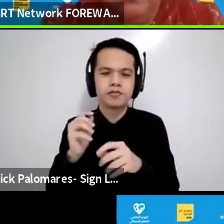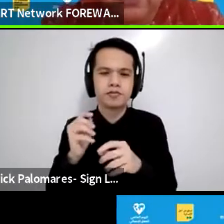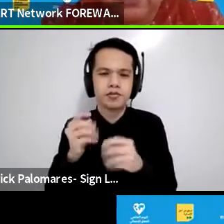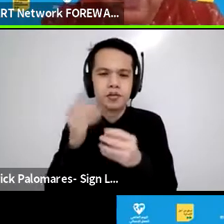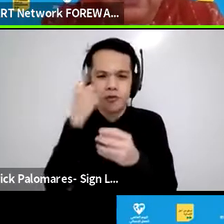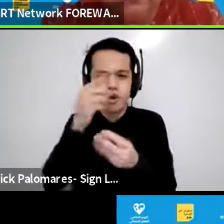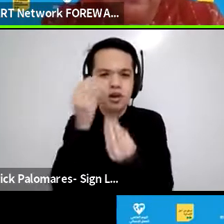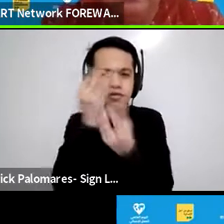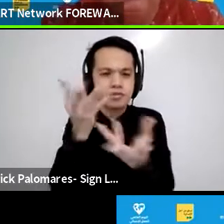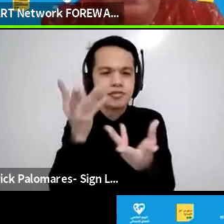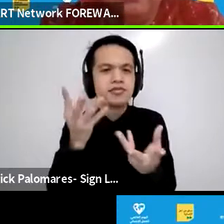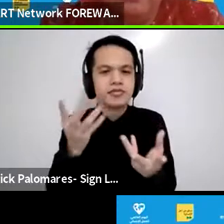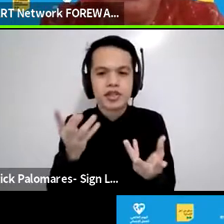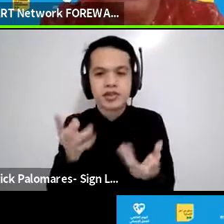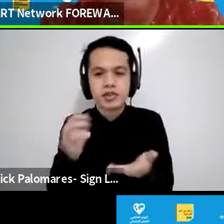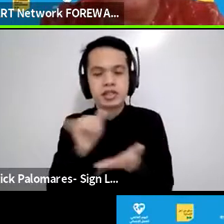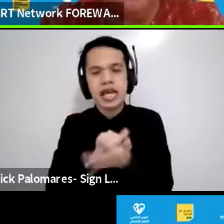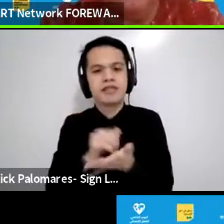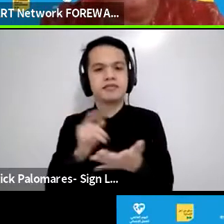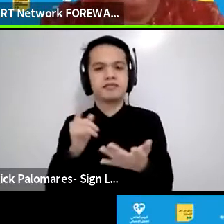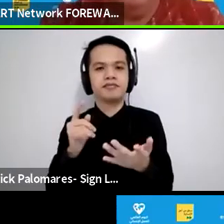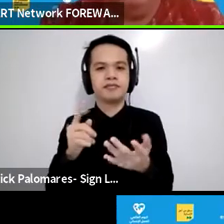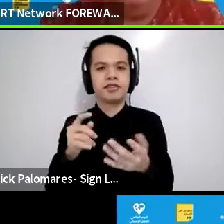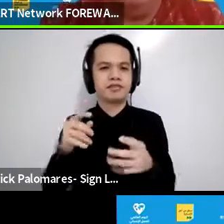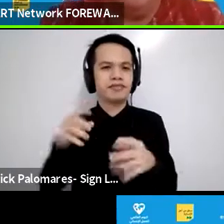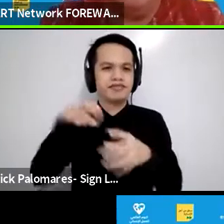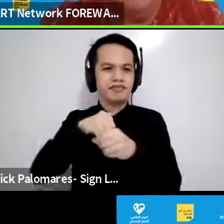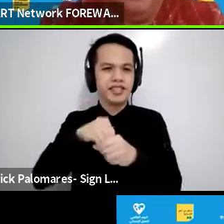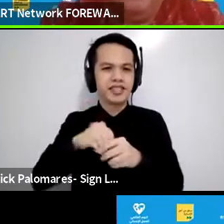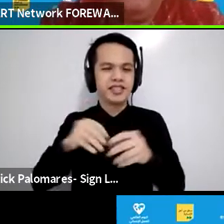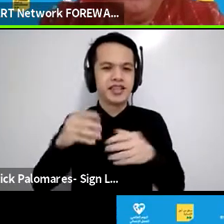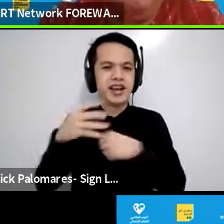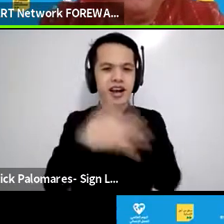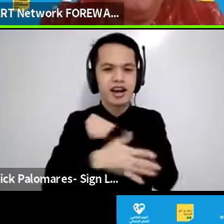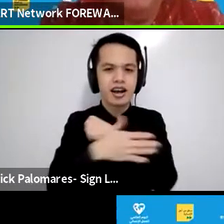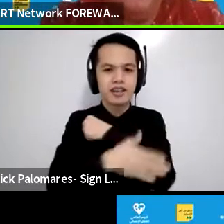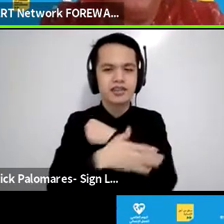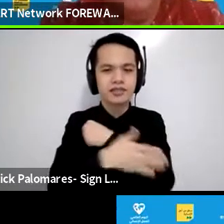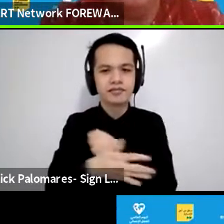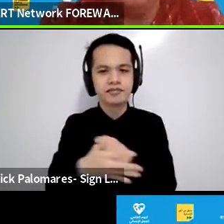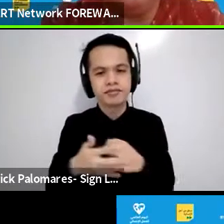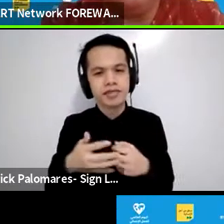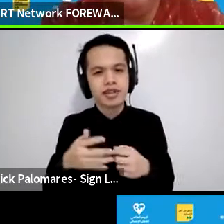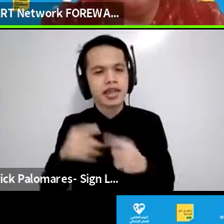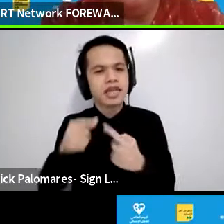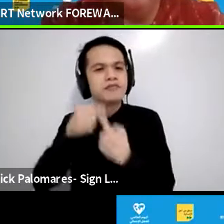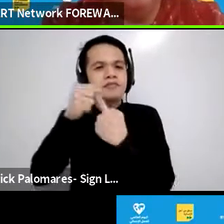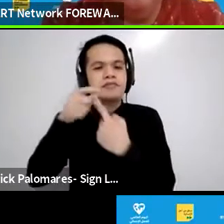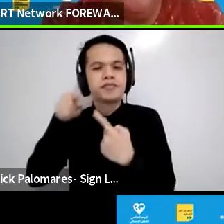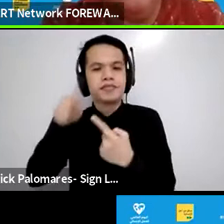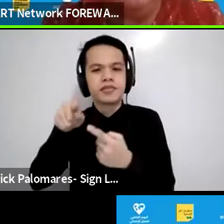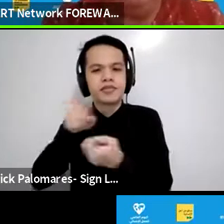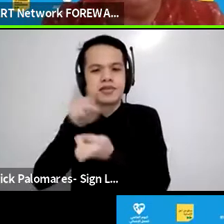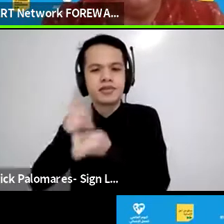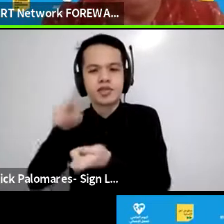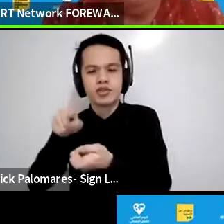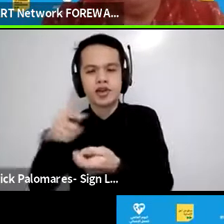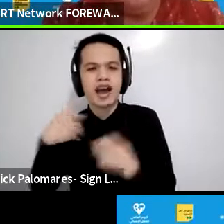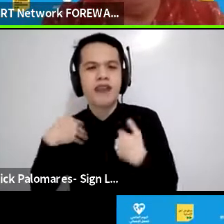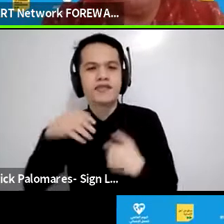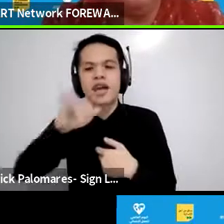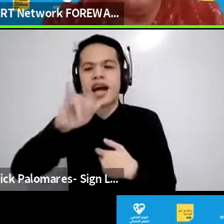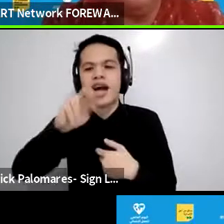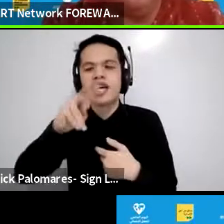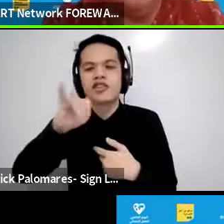action. And this takes us around the country with particularly in areas where there is an interface, you know,